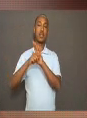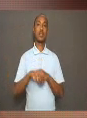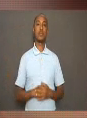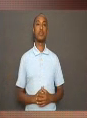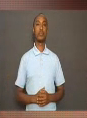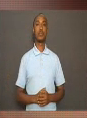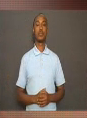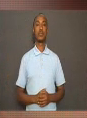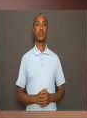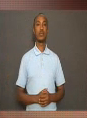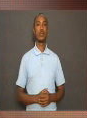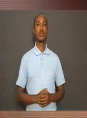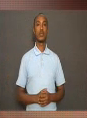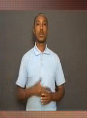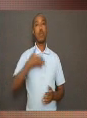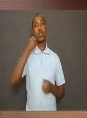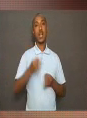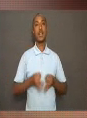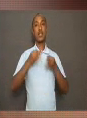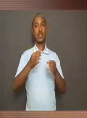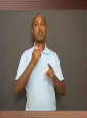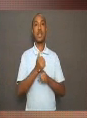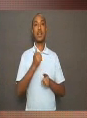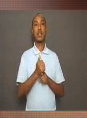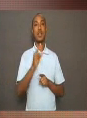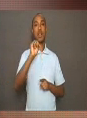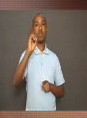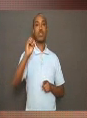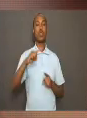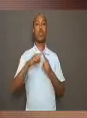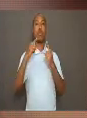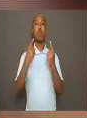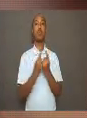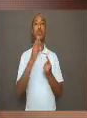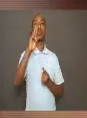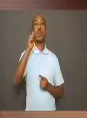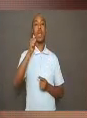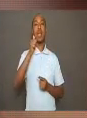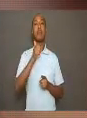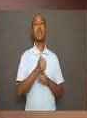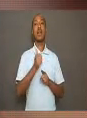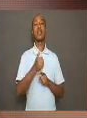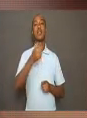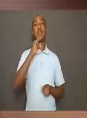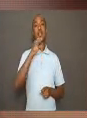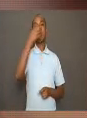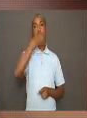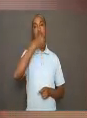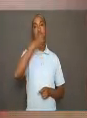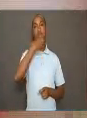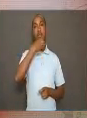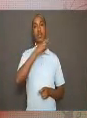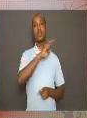of most transition metals, or the nitrates of group 2A metals, are heated, they